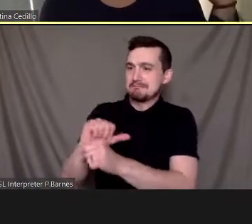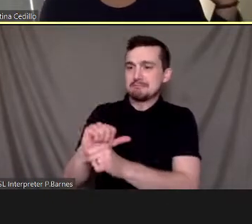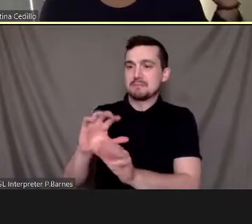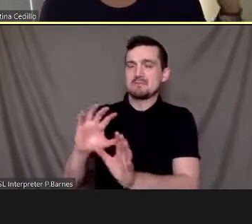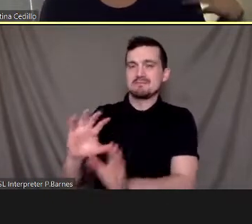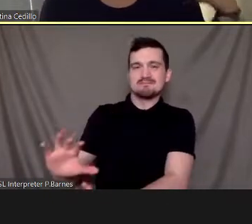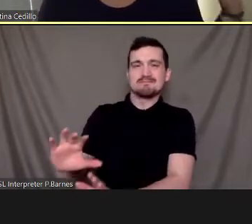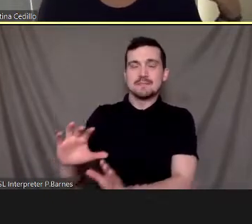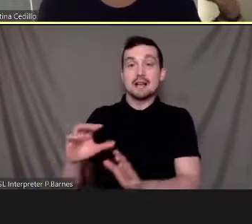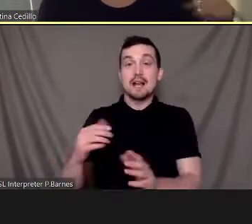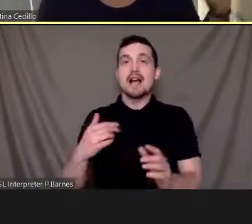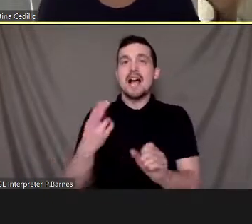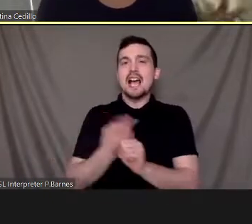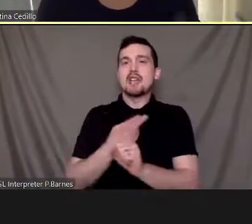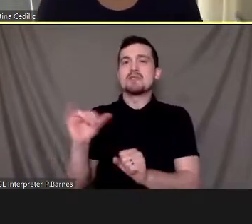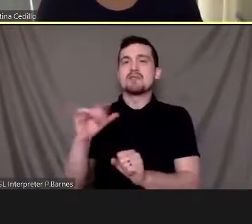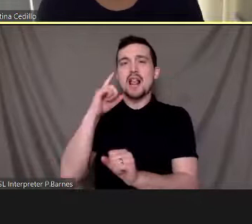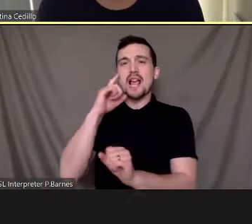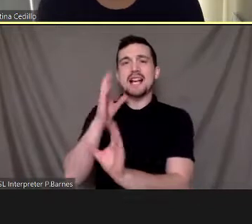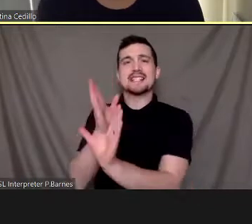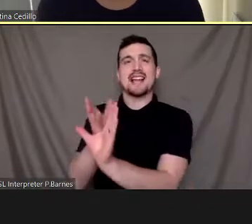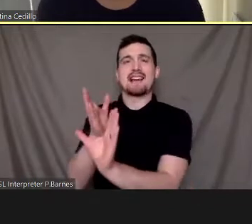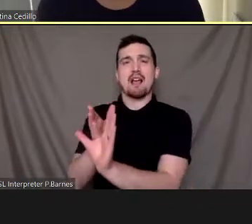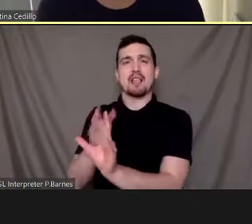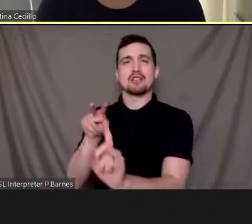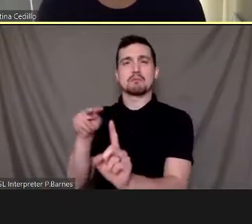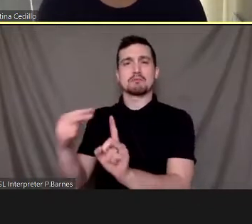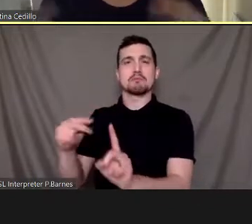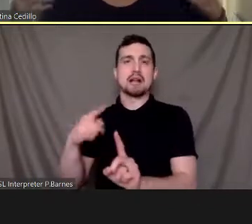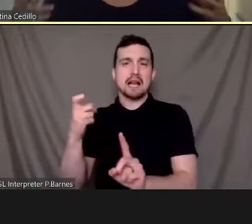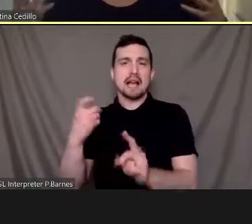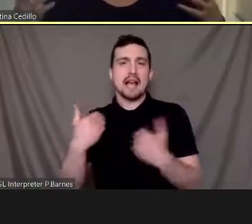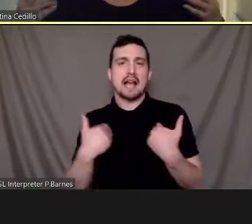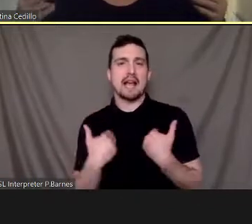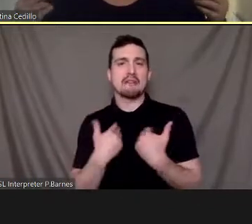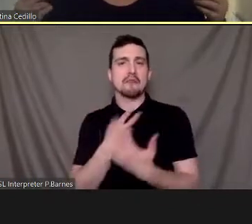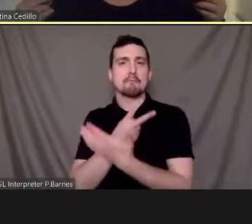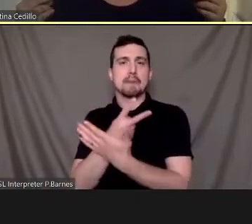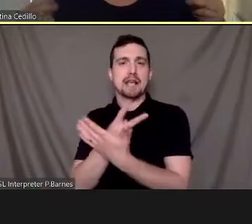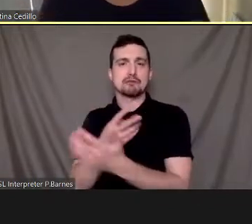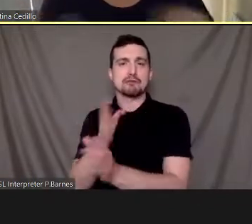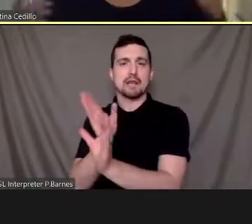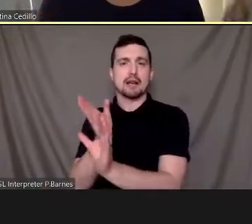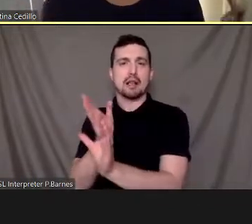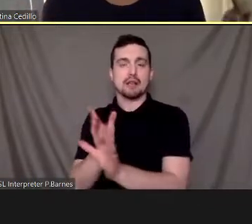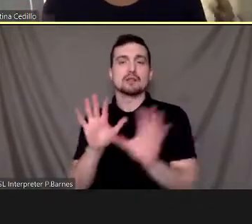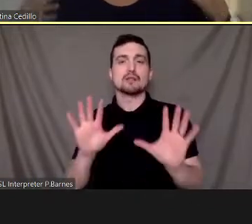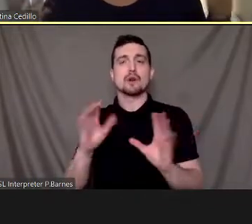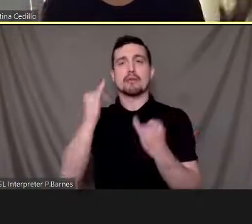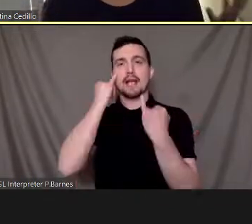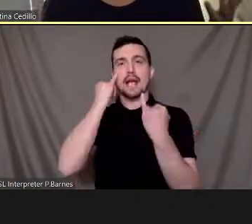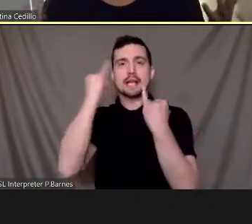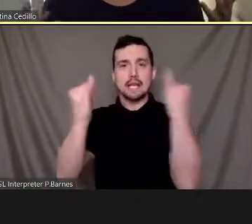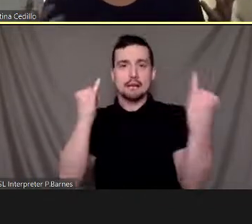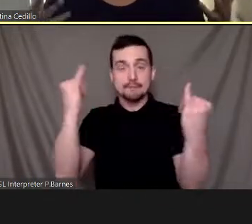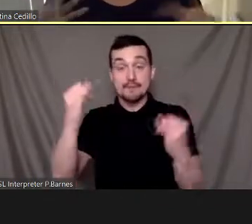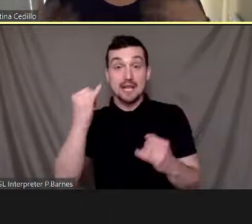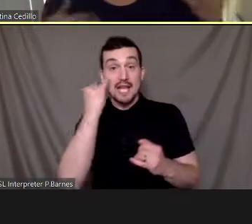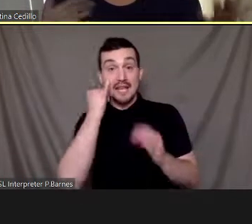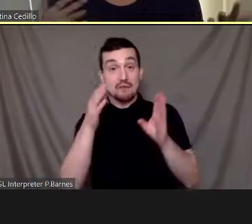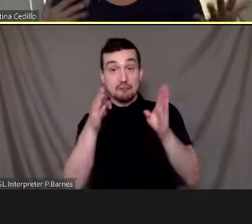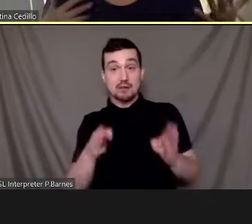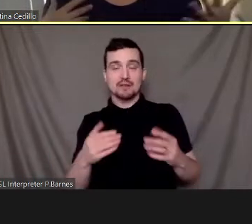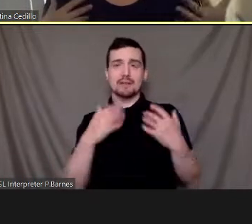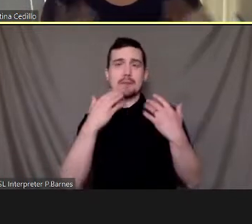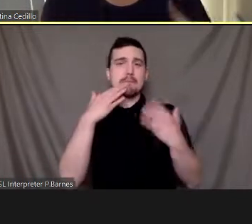have a psychology background from my master's, where the idea is that to the best of one's ability, you